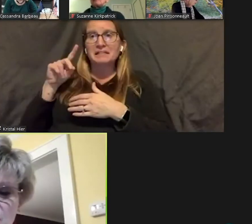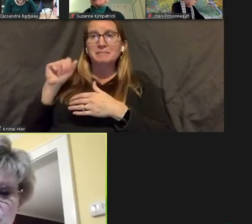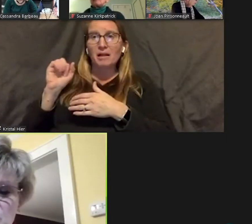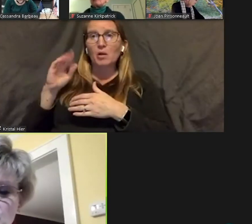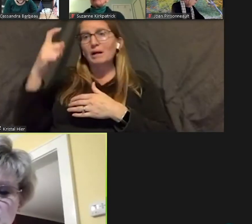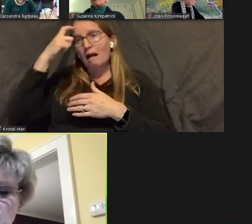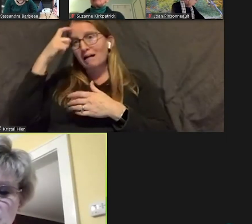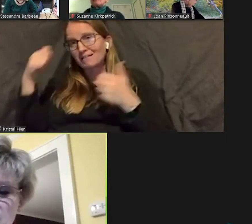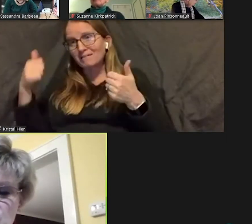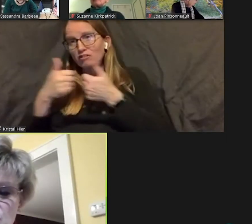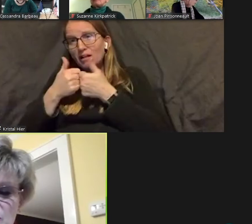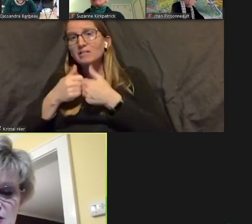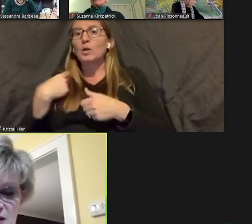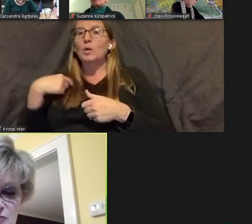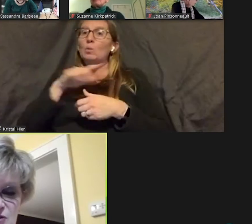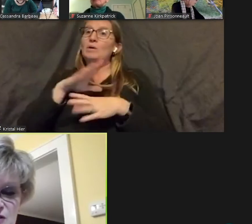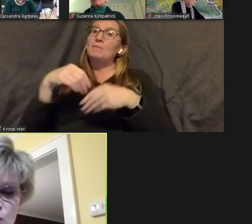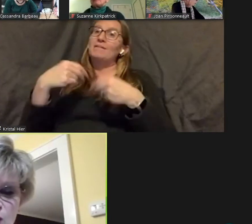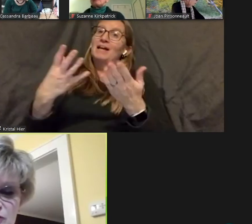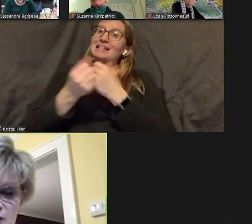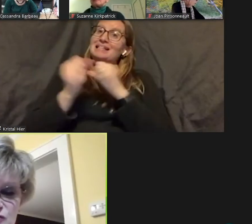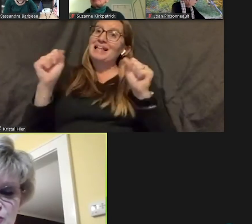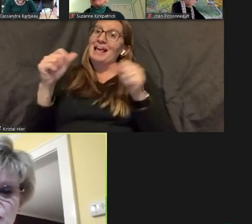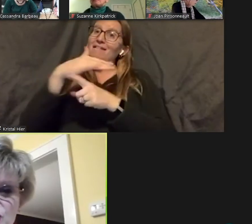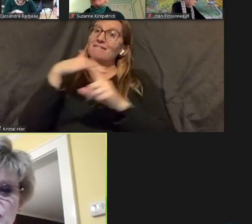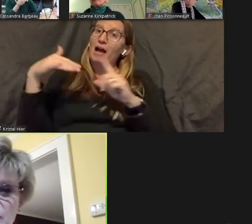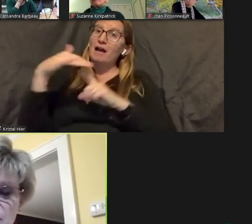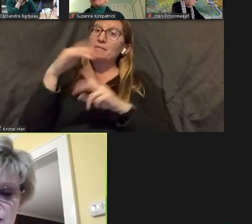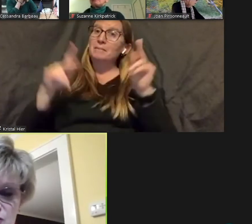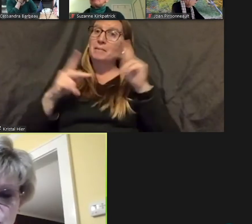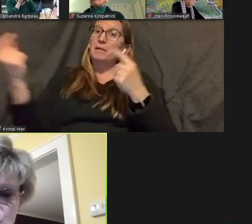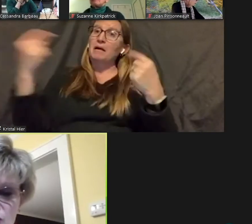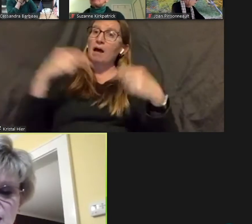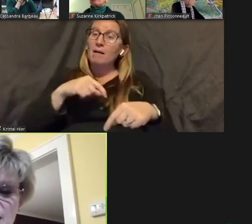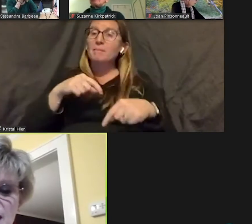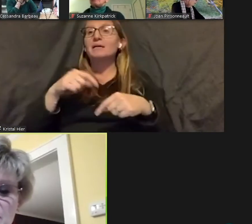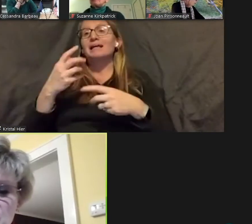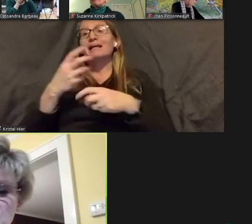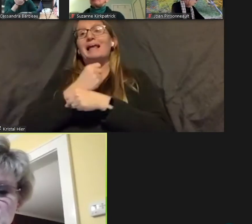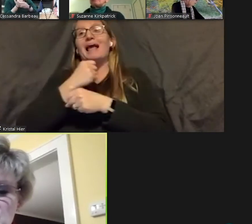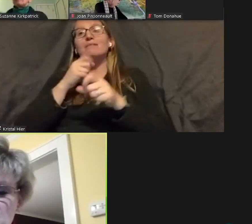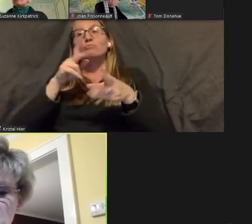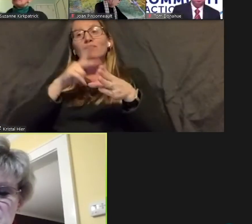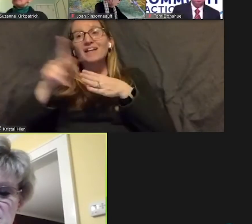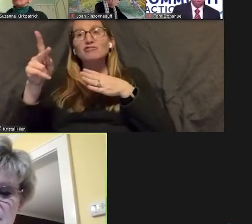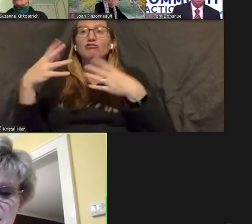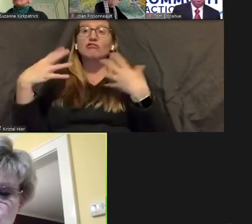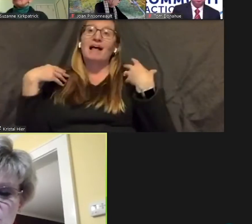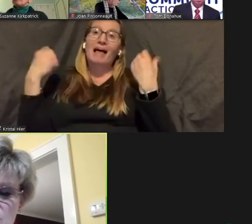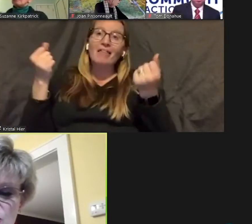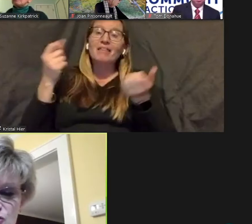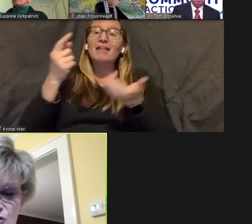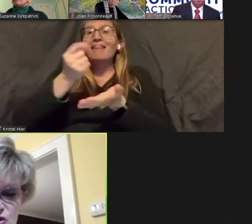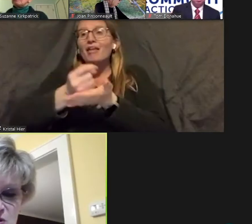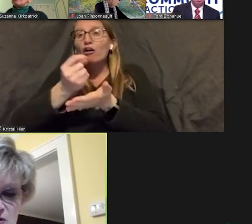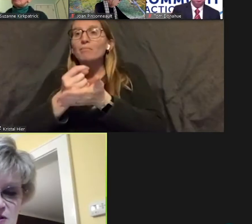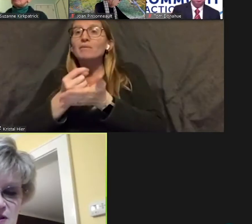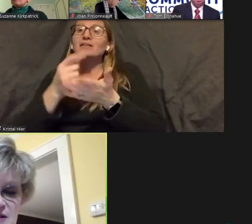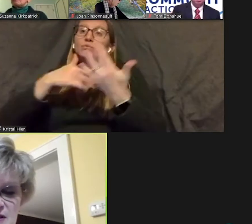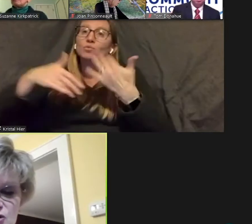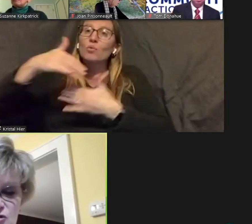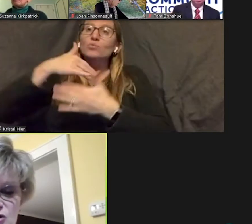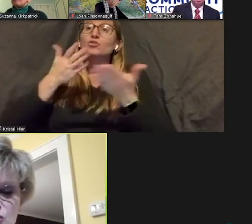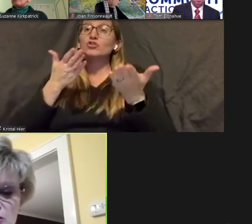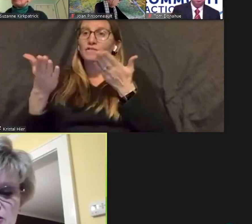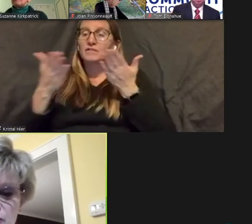and supportive environment where people can come during the day and receive a wide range of professional health, social, and therapeutic services, as well as a nutritious